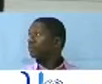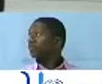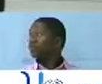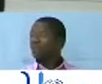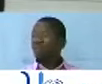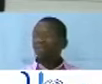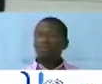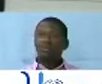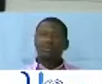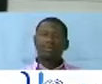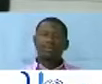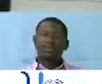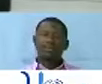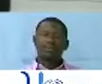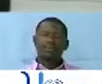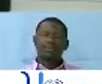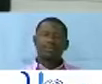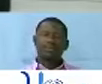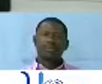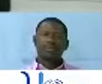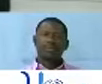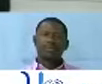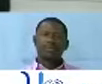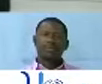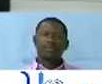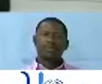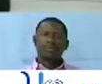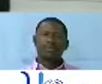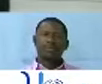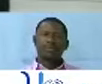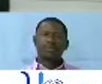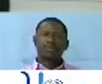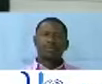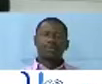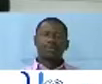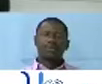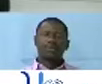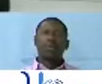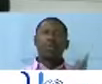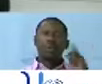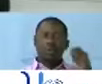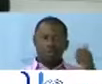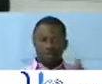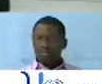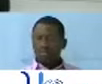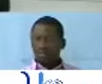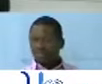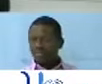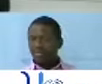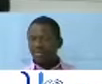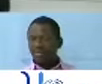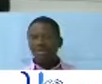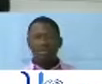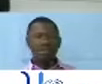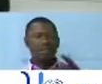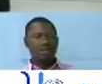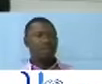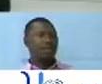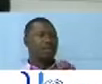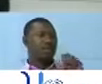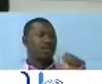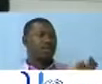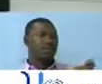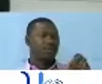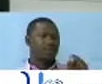bi. And then in fact what happened was the sheriff li xewon sa moy sheriff bi when